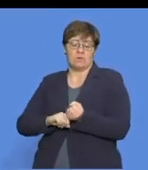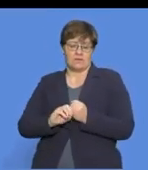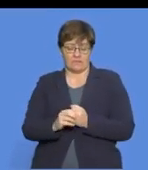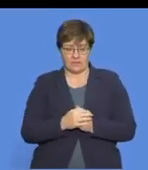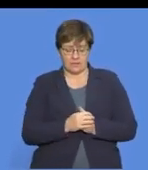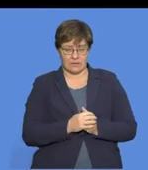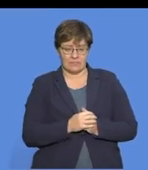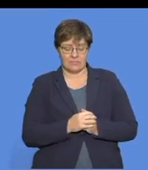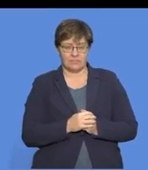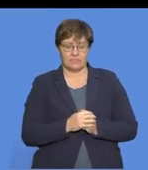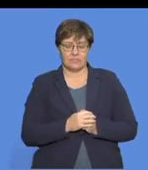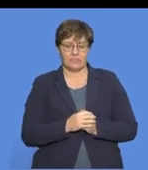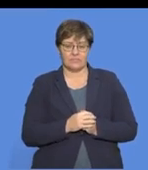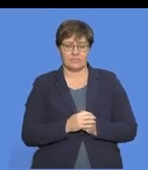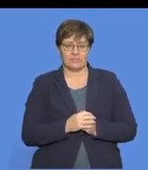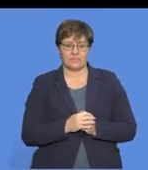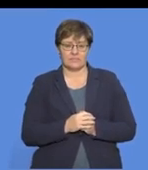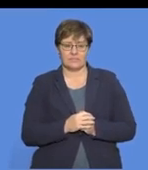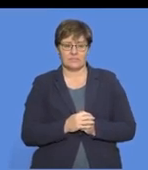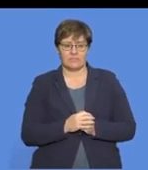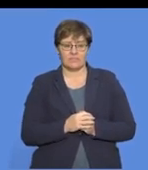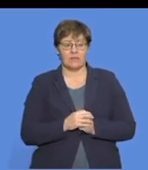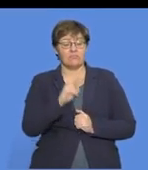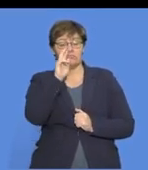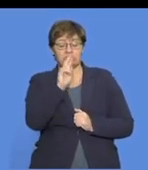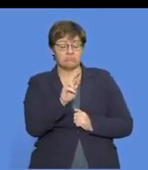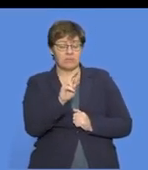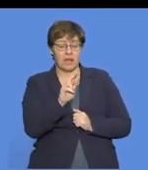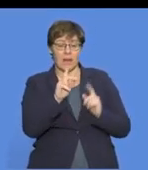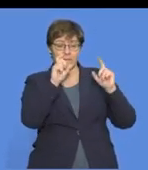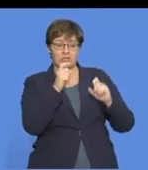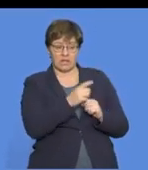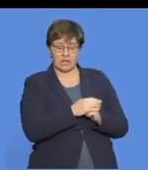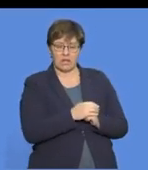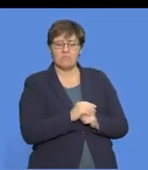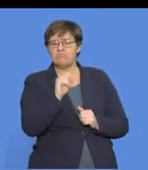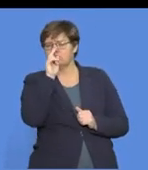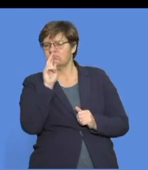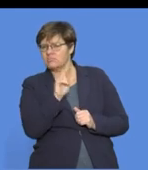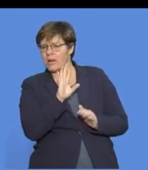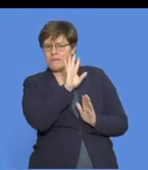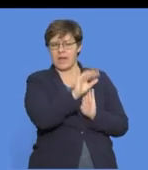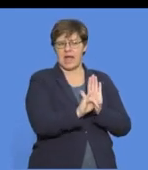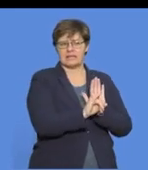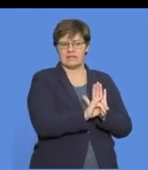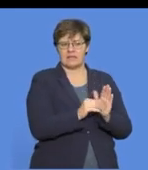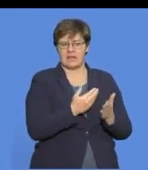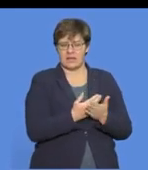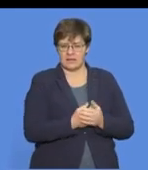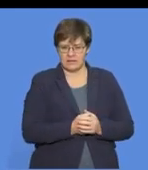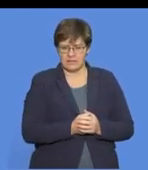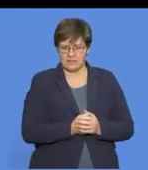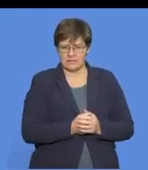If we look at this picture, let's see if we can identify. Here we have cells with